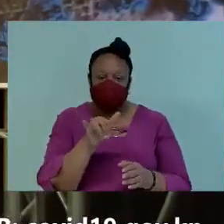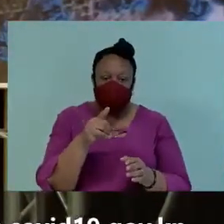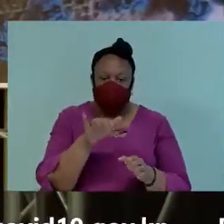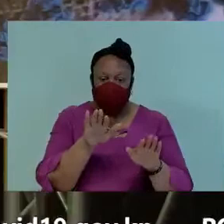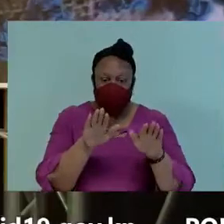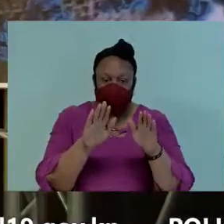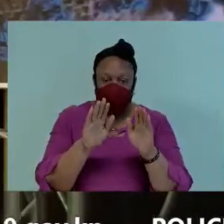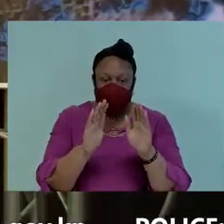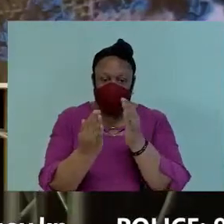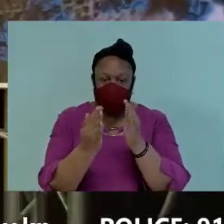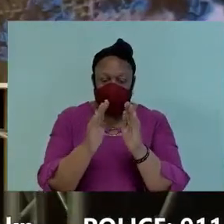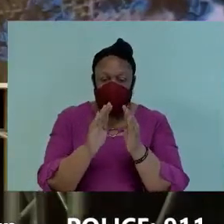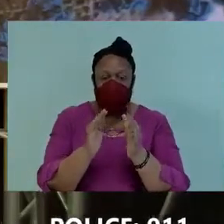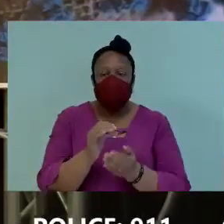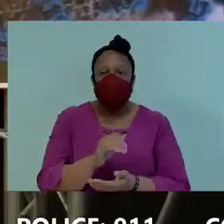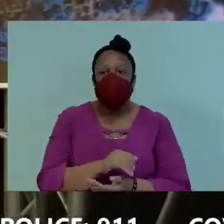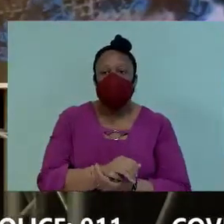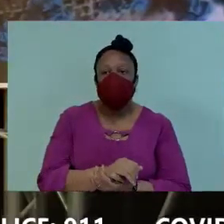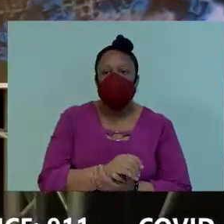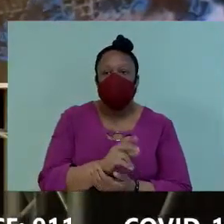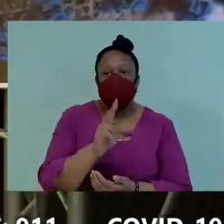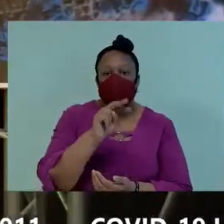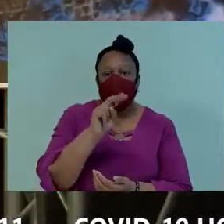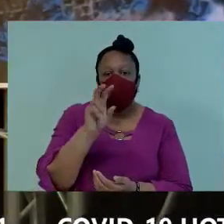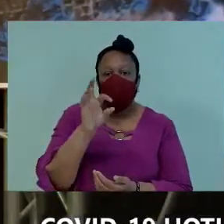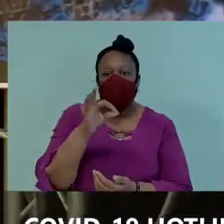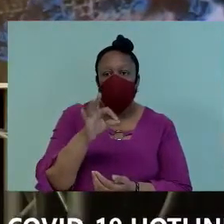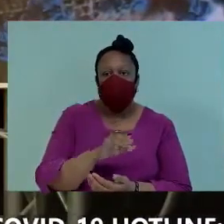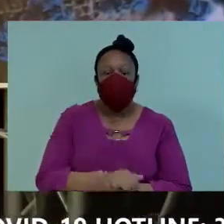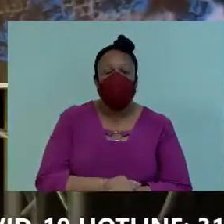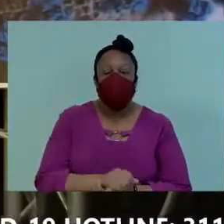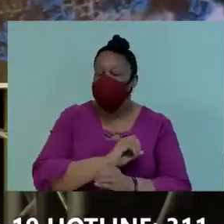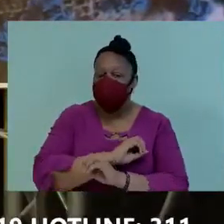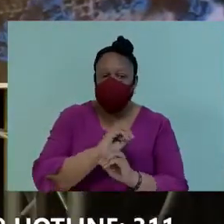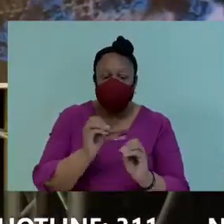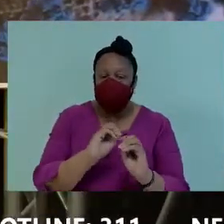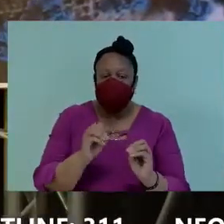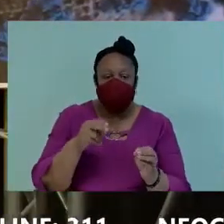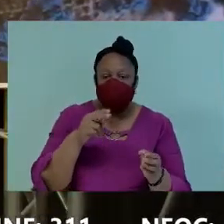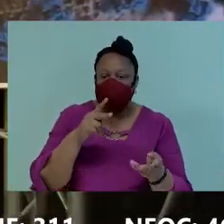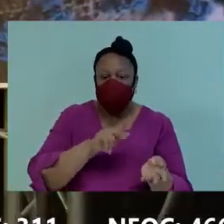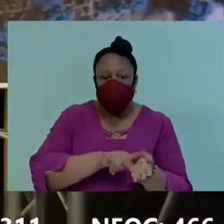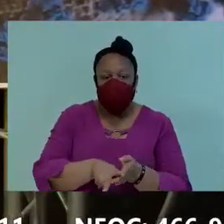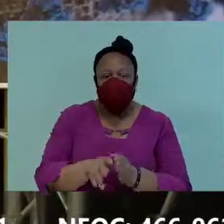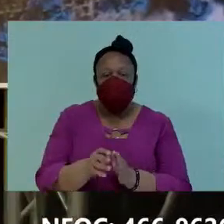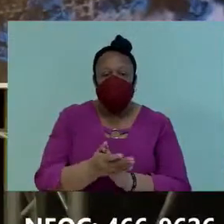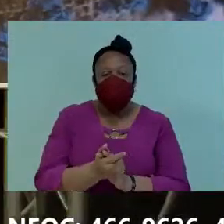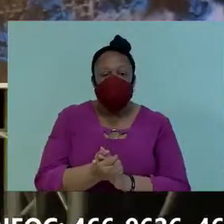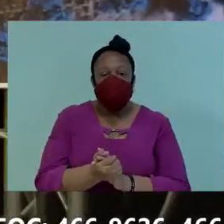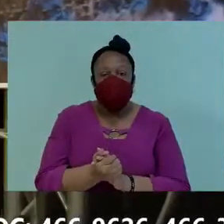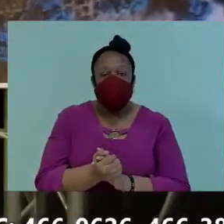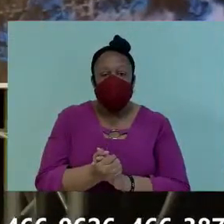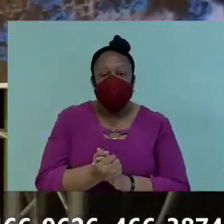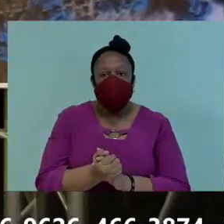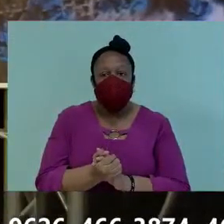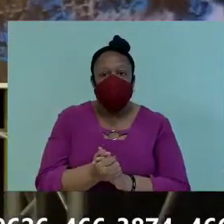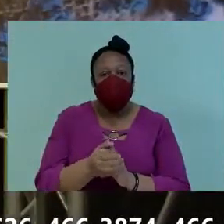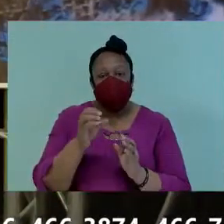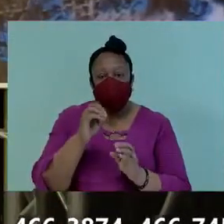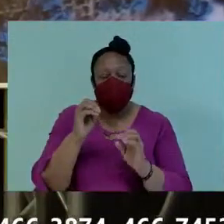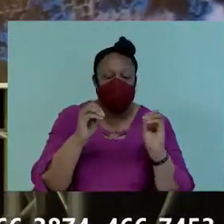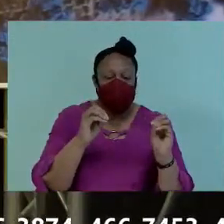category, homicides, there were 0 homicides week 21 last year, 0 this